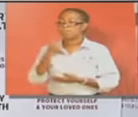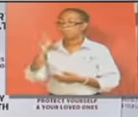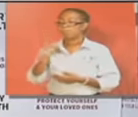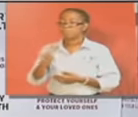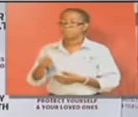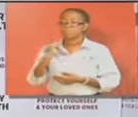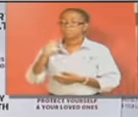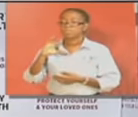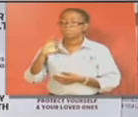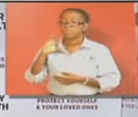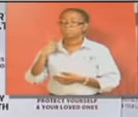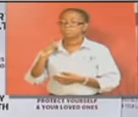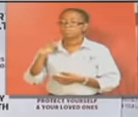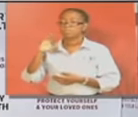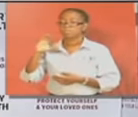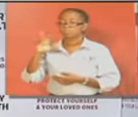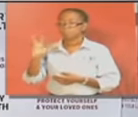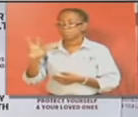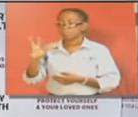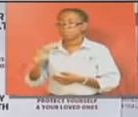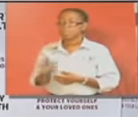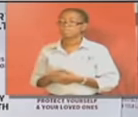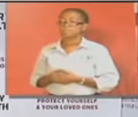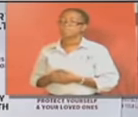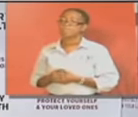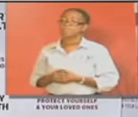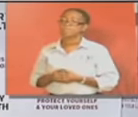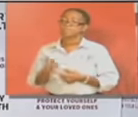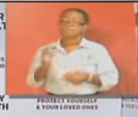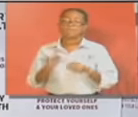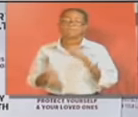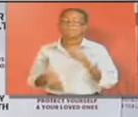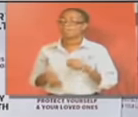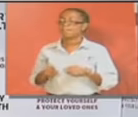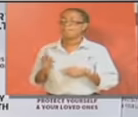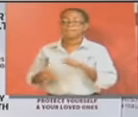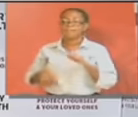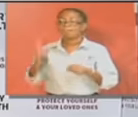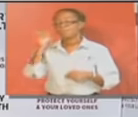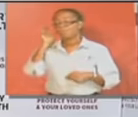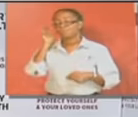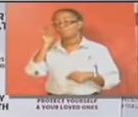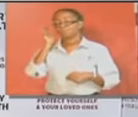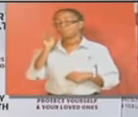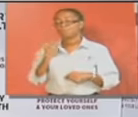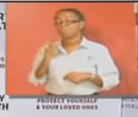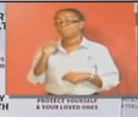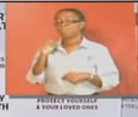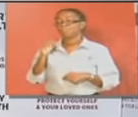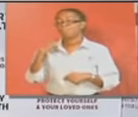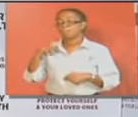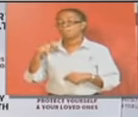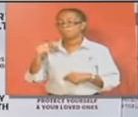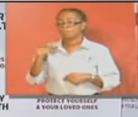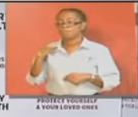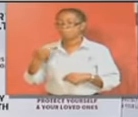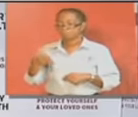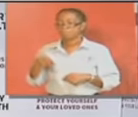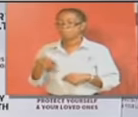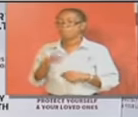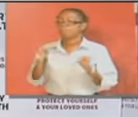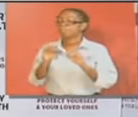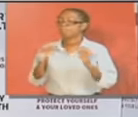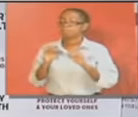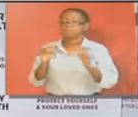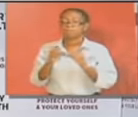Okay, CNC3 is fine. So let's go to AZP again. Oh, and we have no's. I see we have no more questions